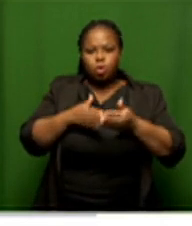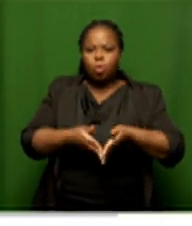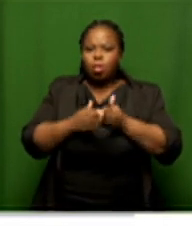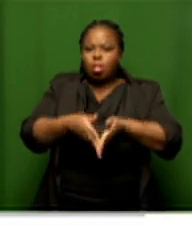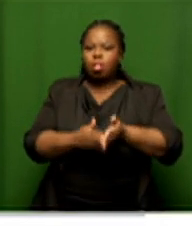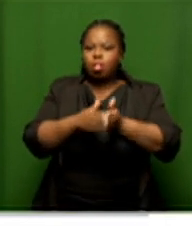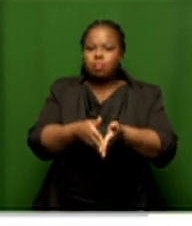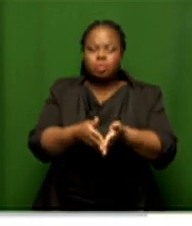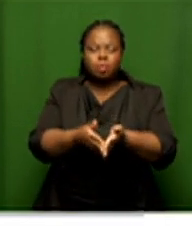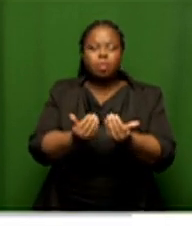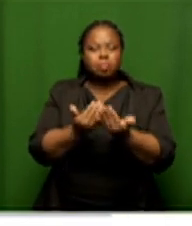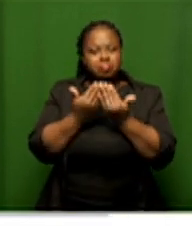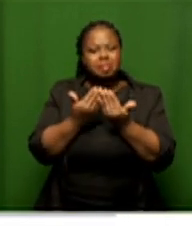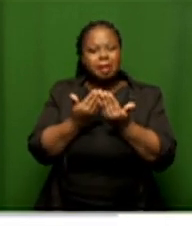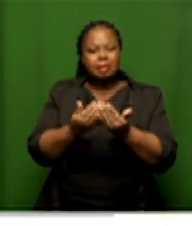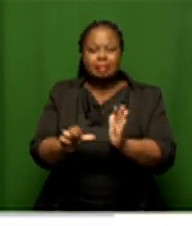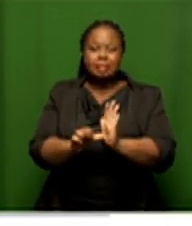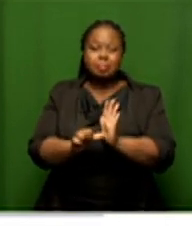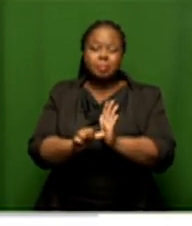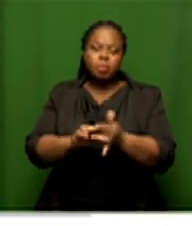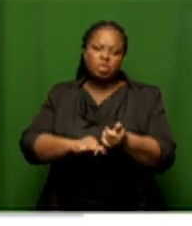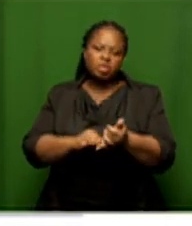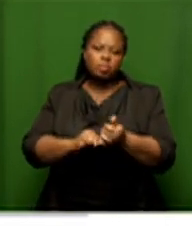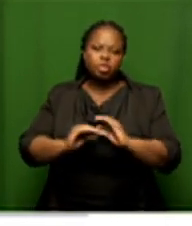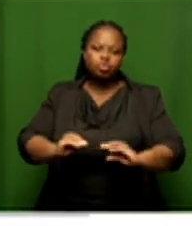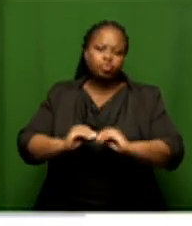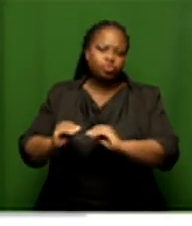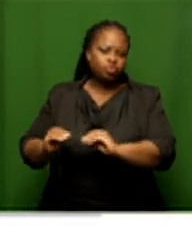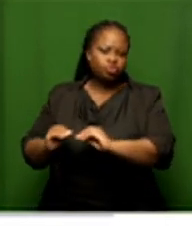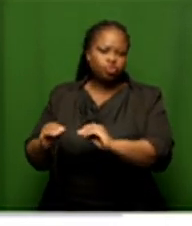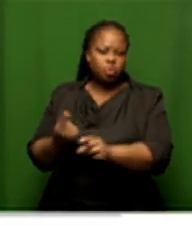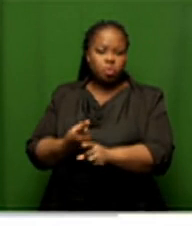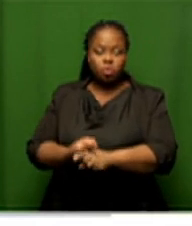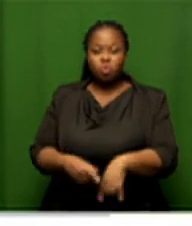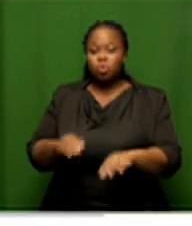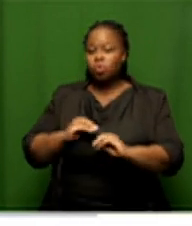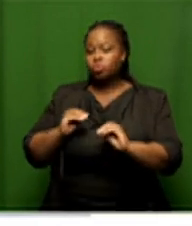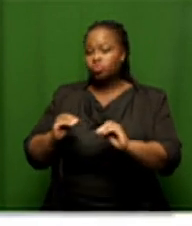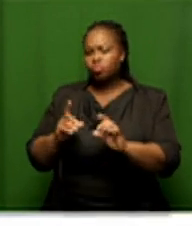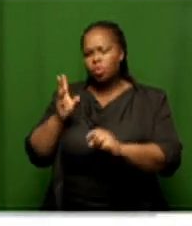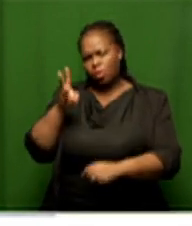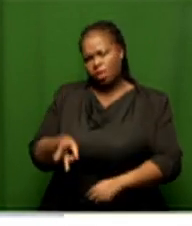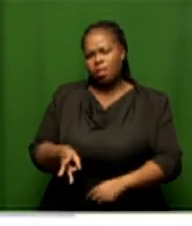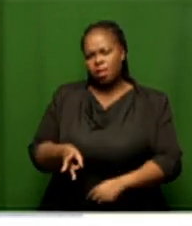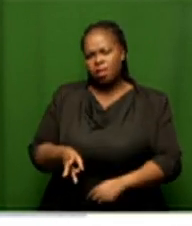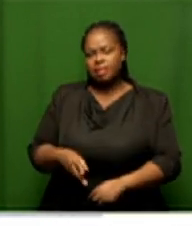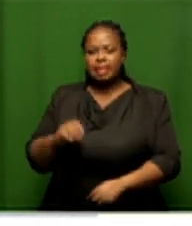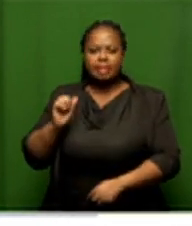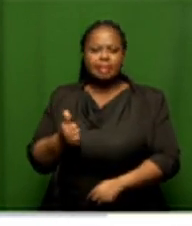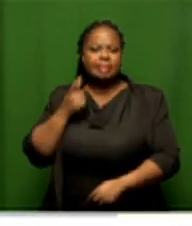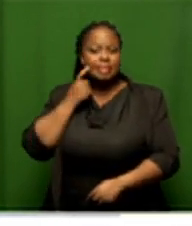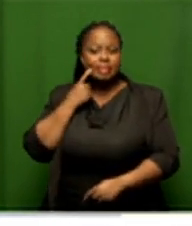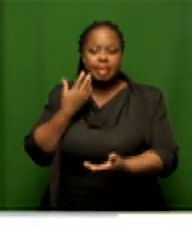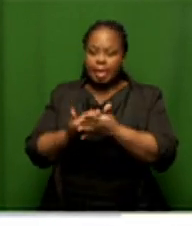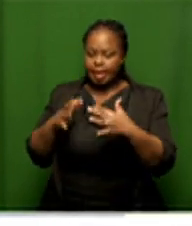very important subject. So we're trying to have subjects that are going to make learners employers